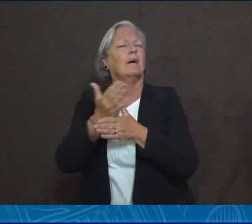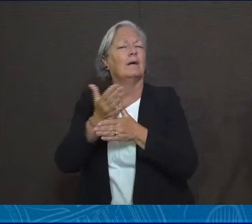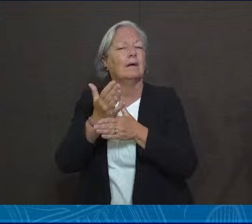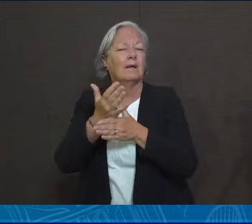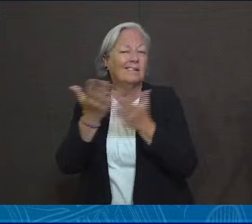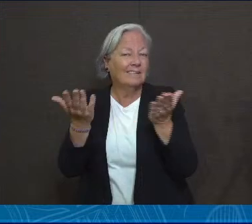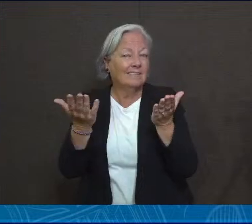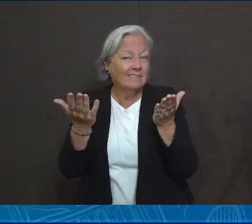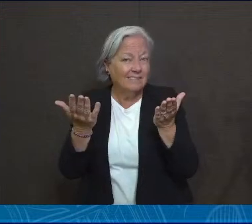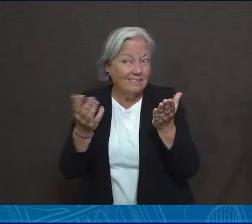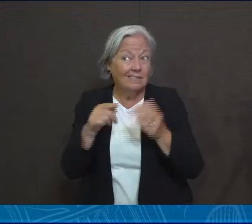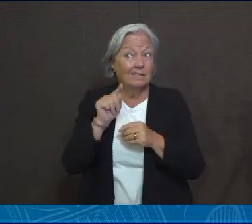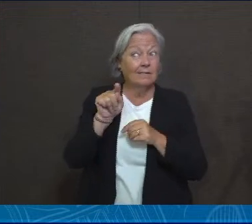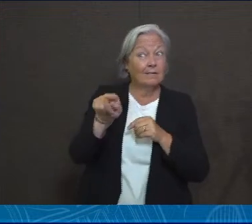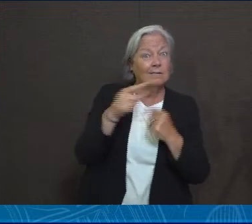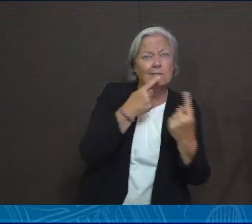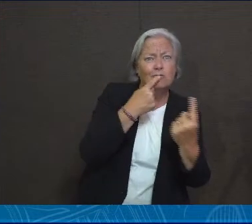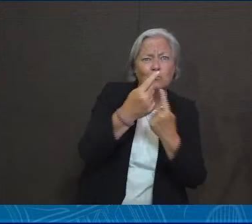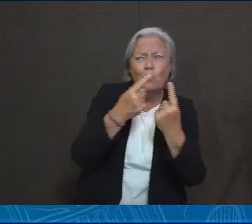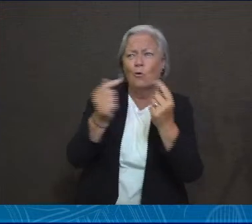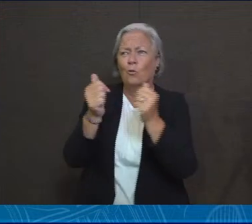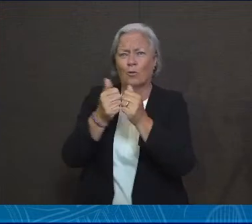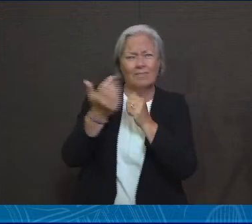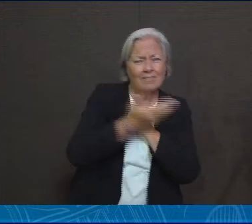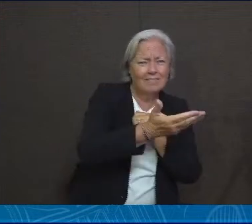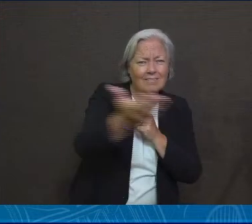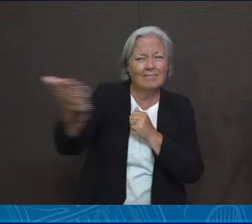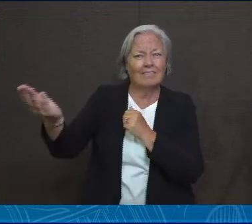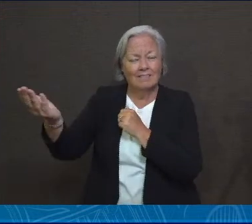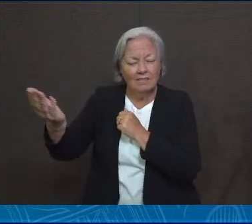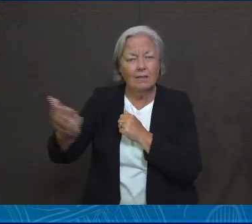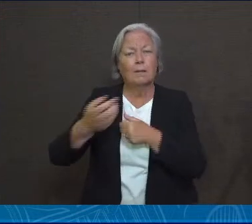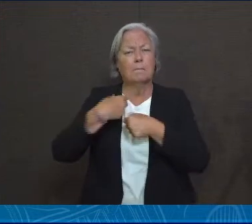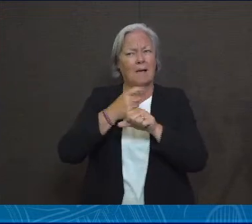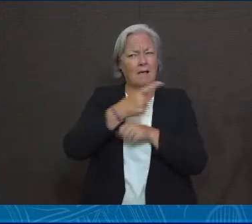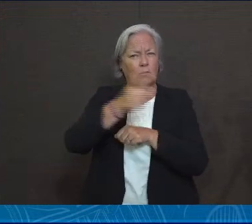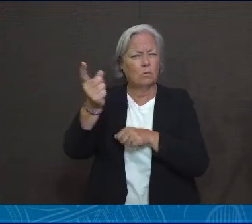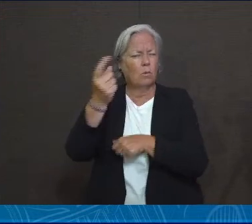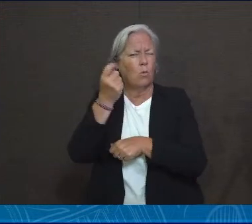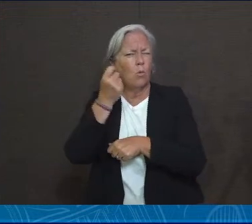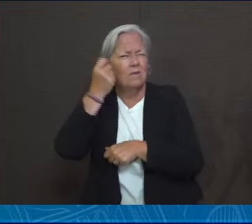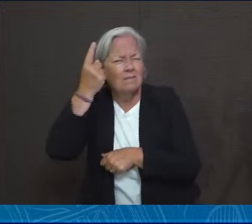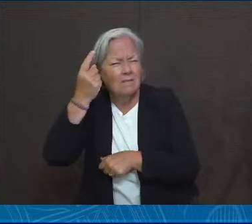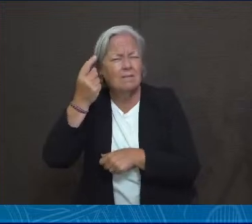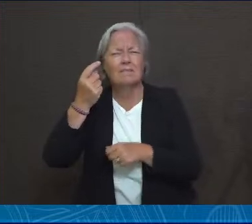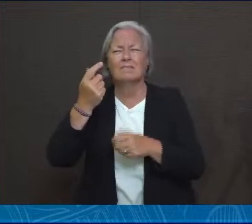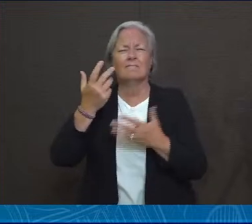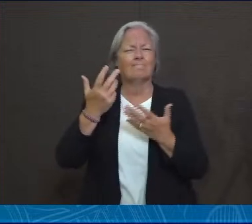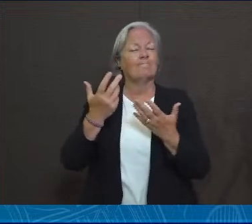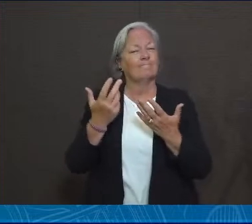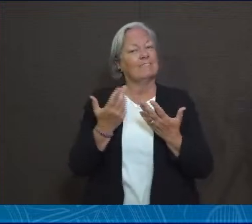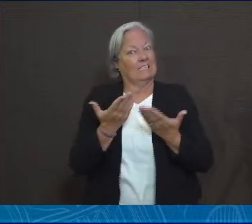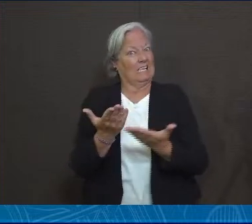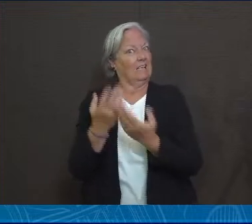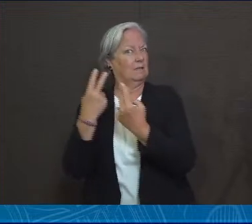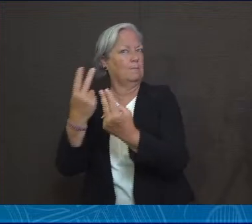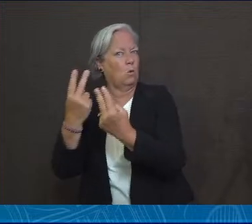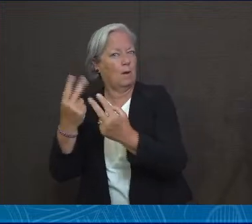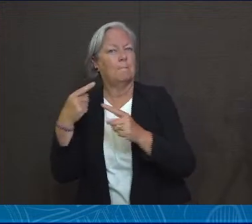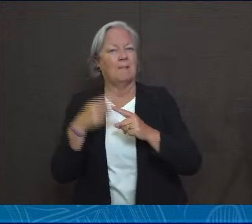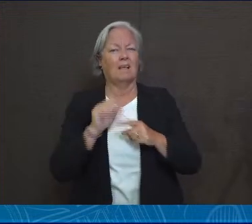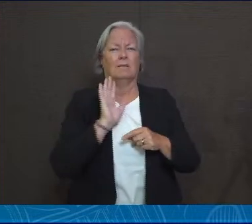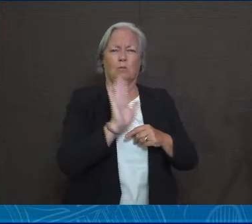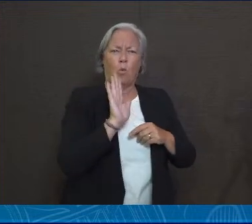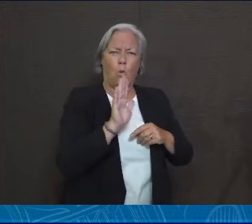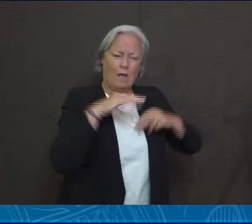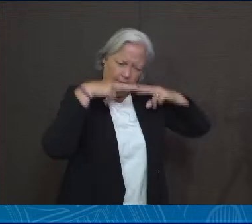are speaking with in terms of them having to understand any particular insights is just as important as all the groundwork that goes